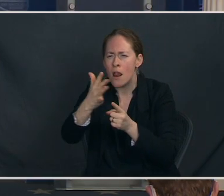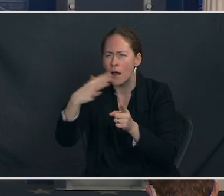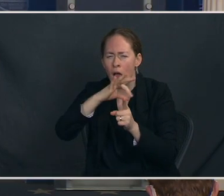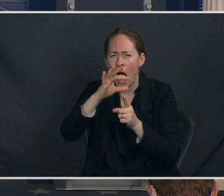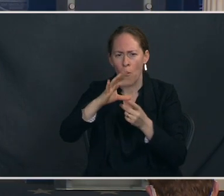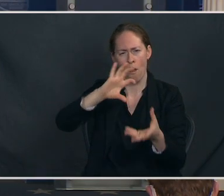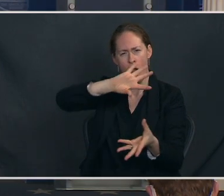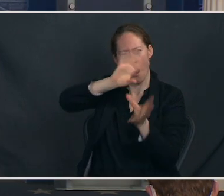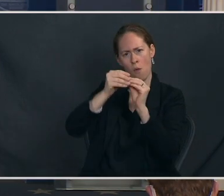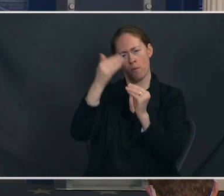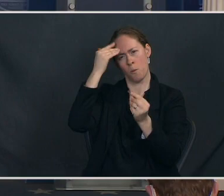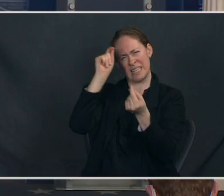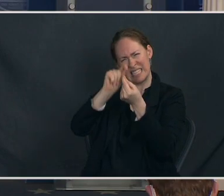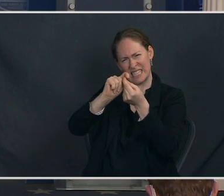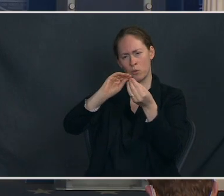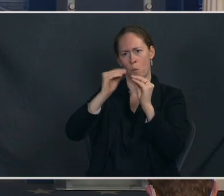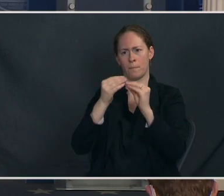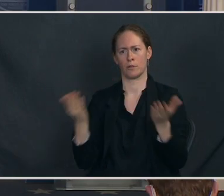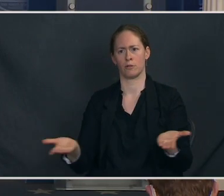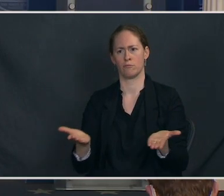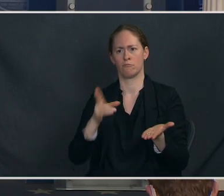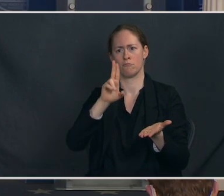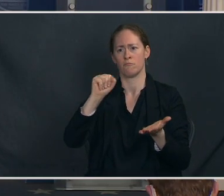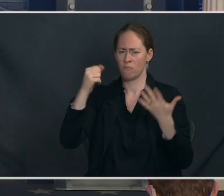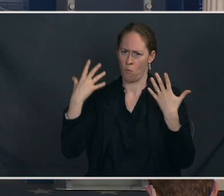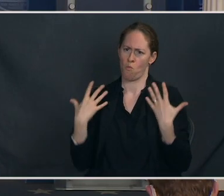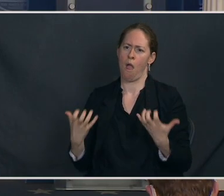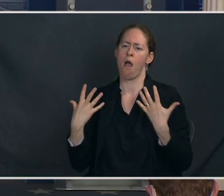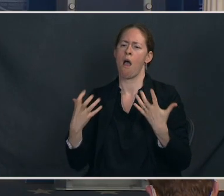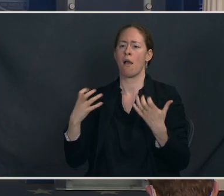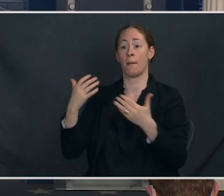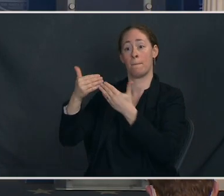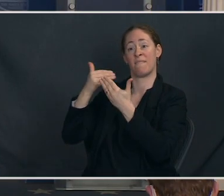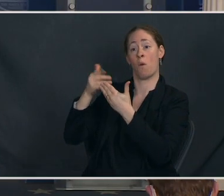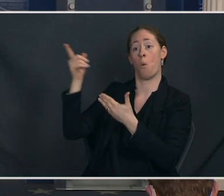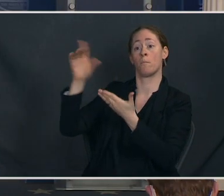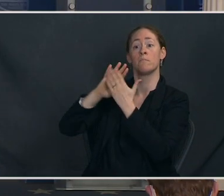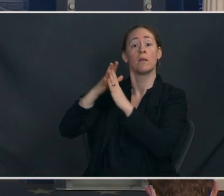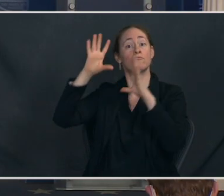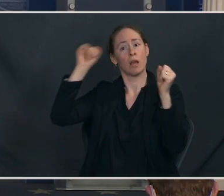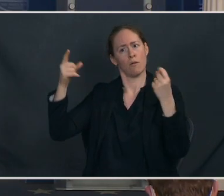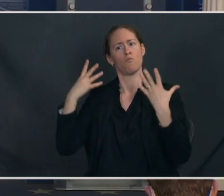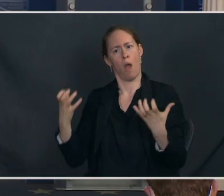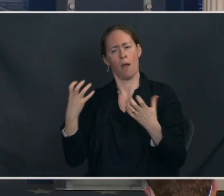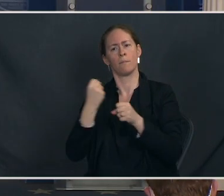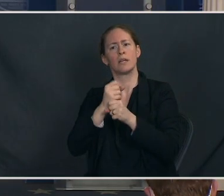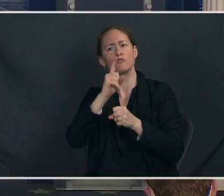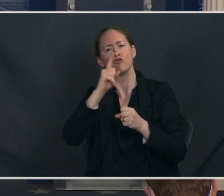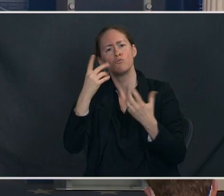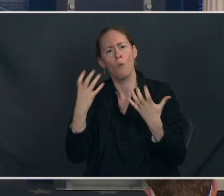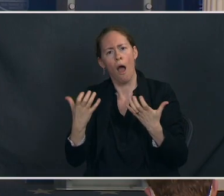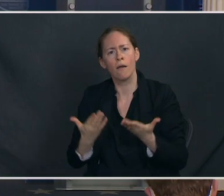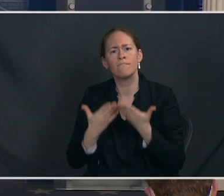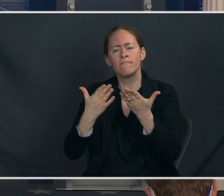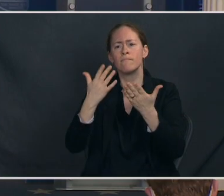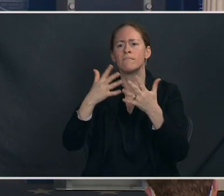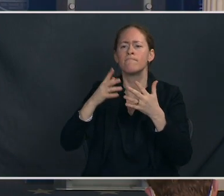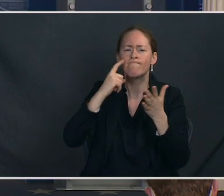taking office, President Biden released his American Rescue Plan that will make historic investments in advancing